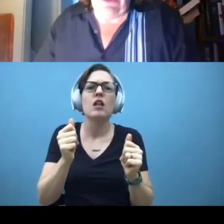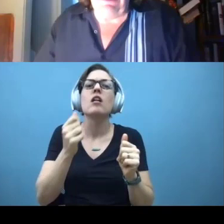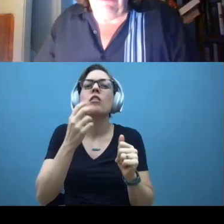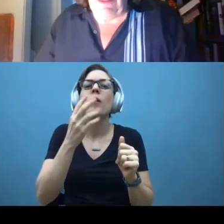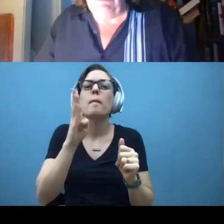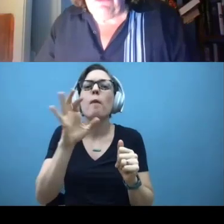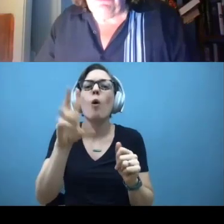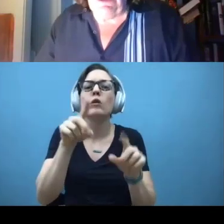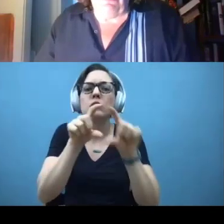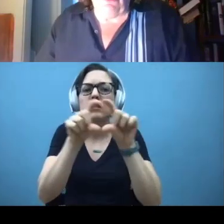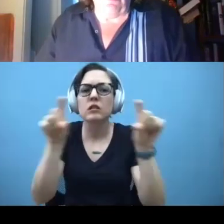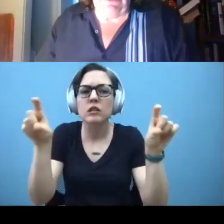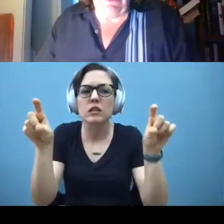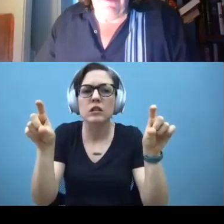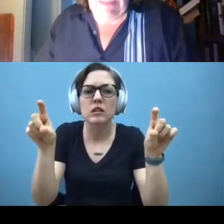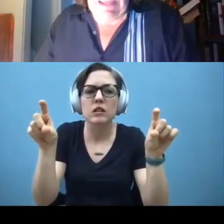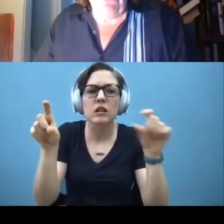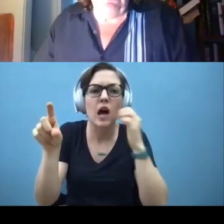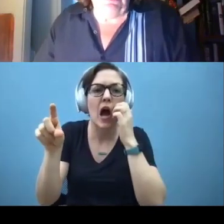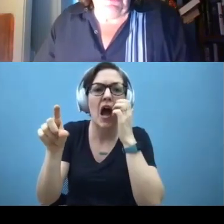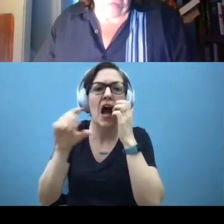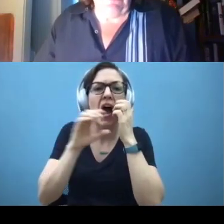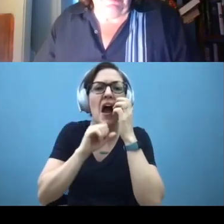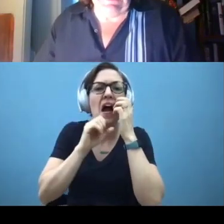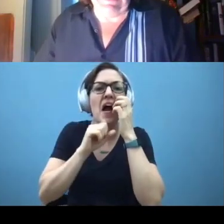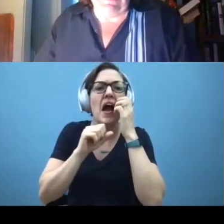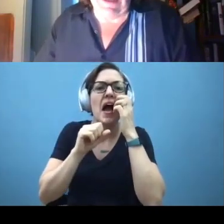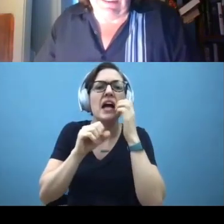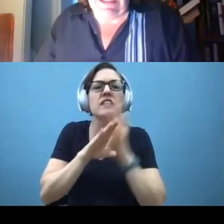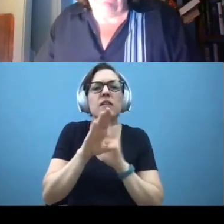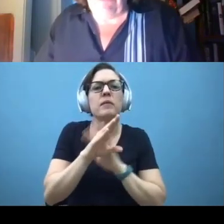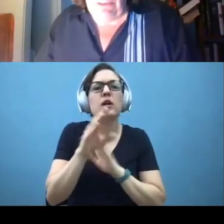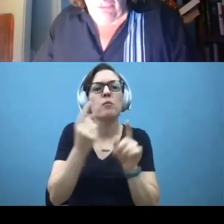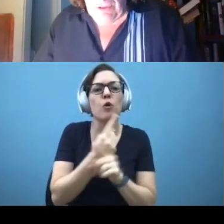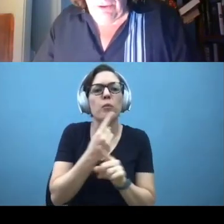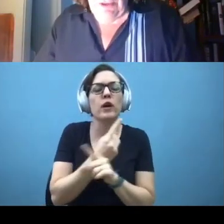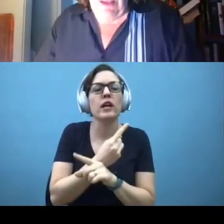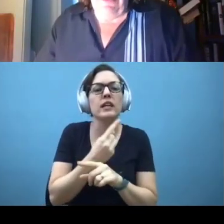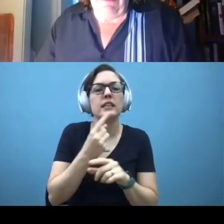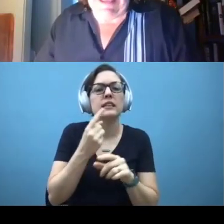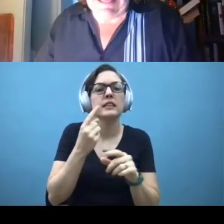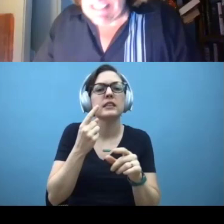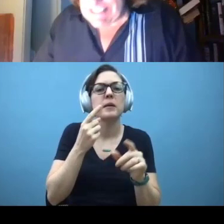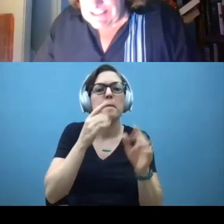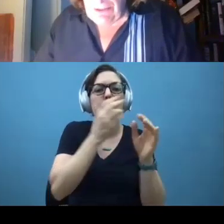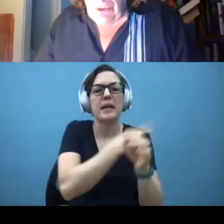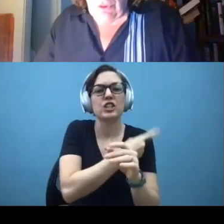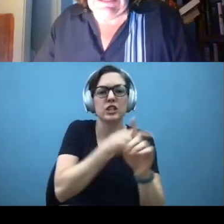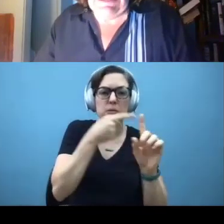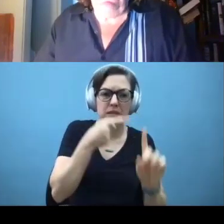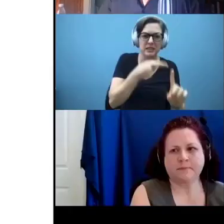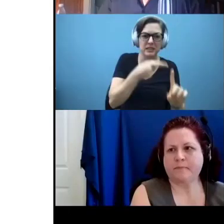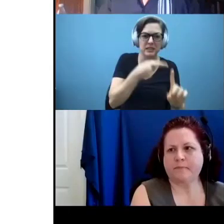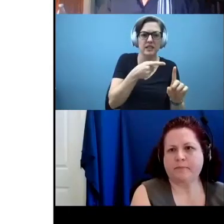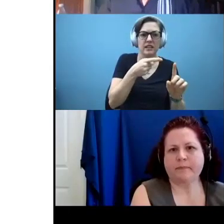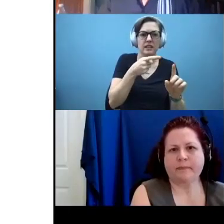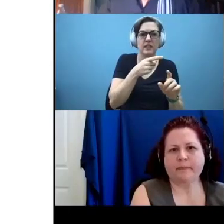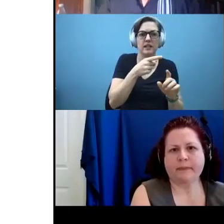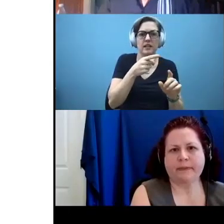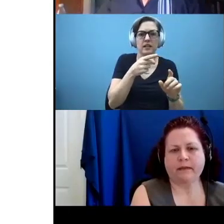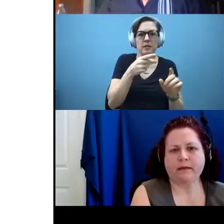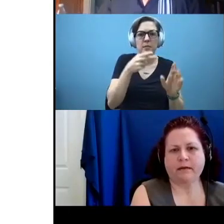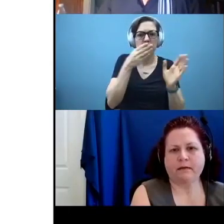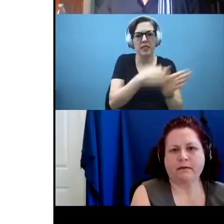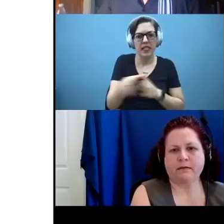age and developmentally appropriate patient-specific plan that identifies triggers that may signal or lead to agitation